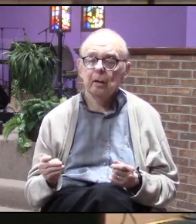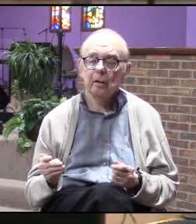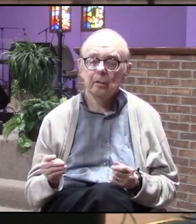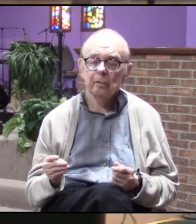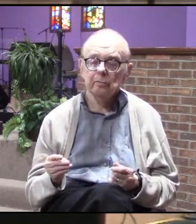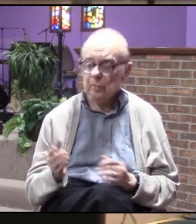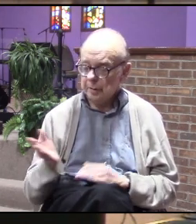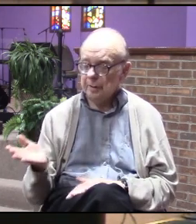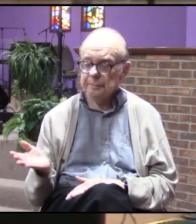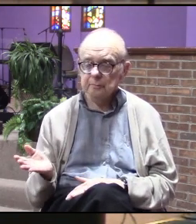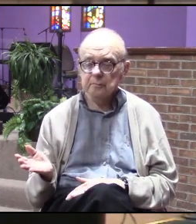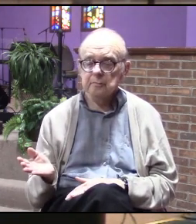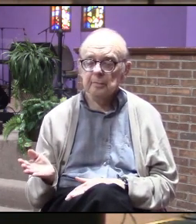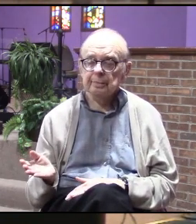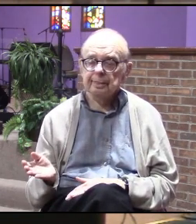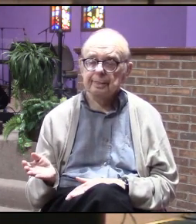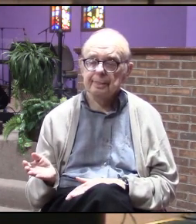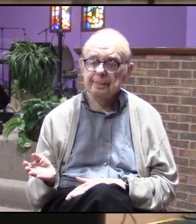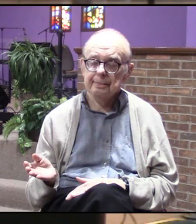over here.